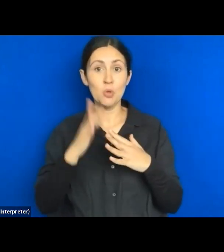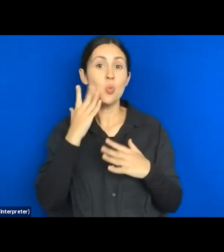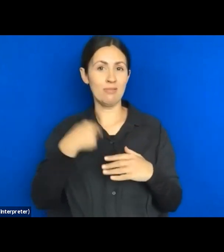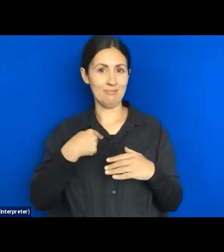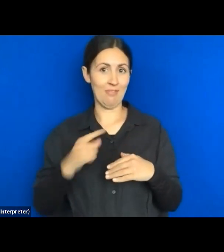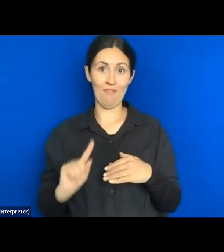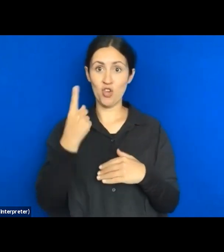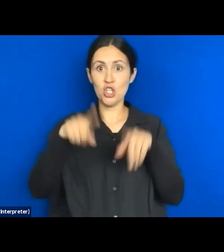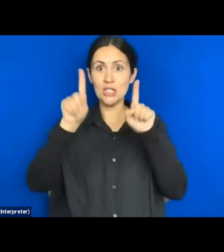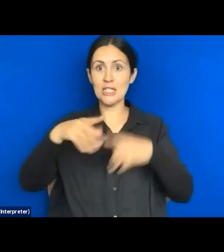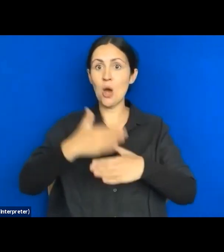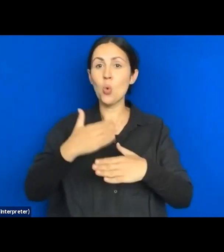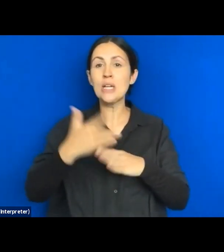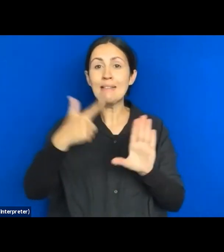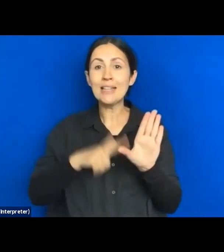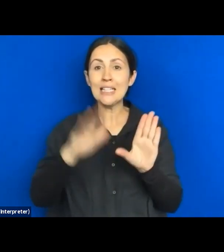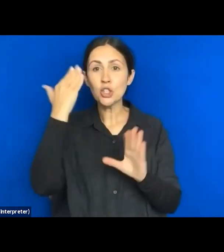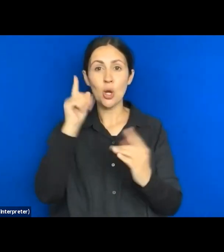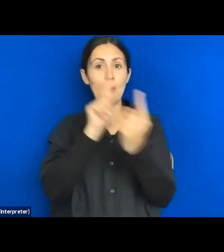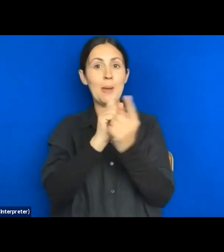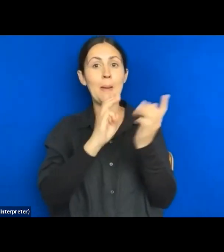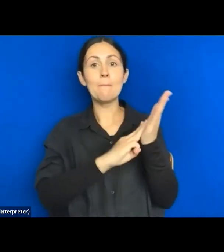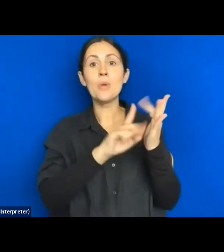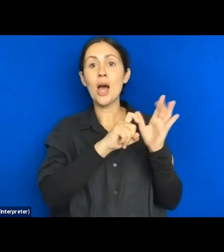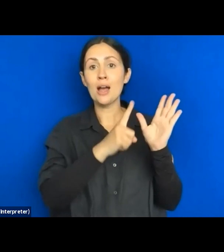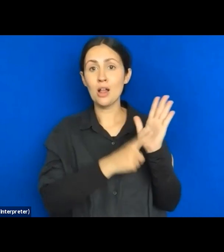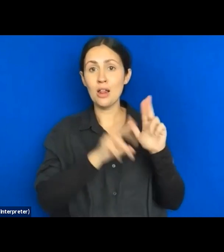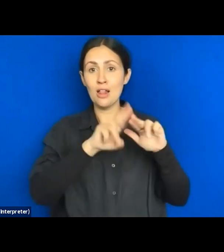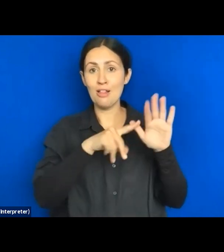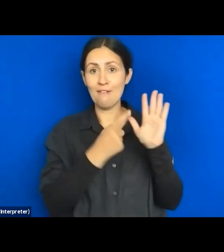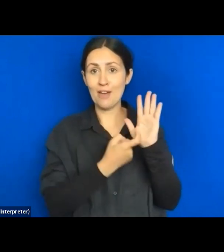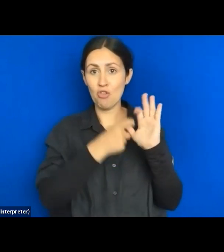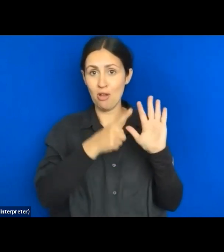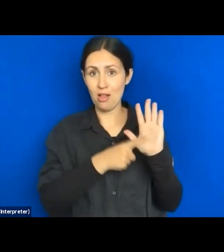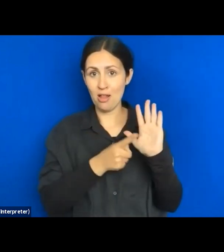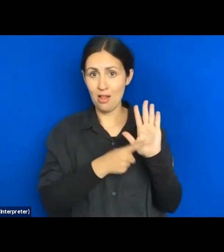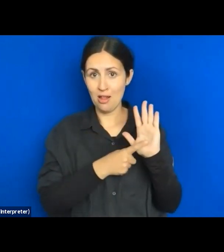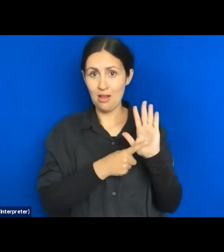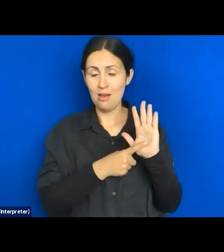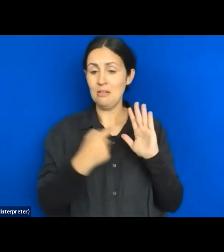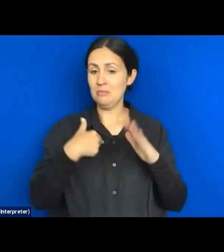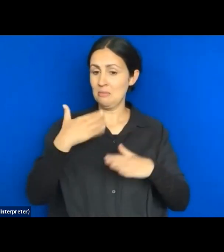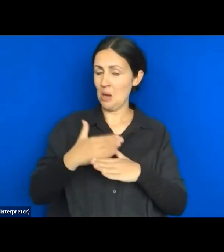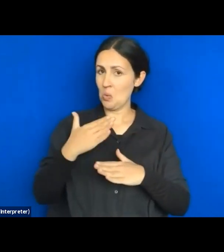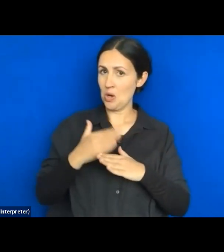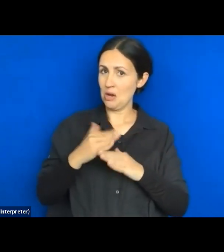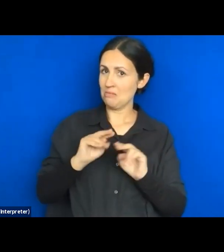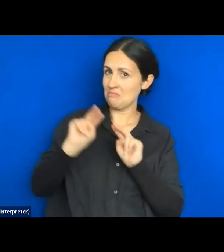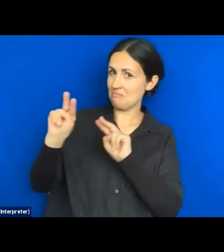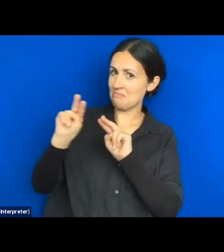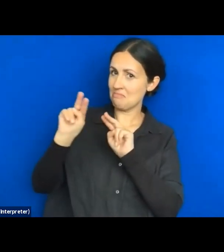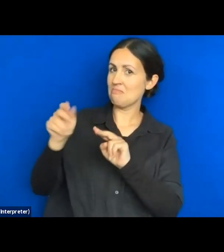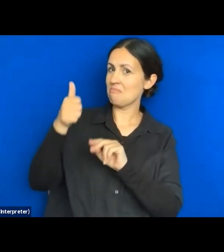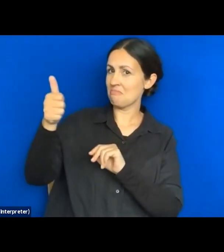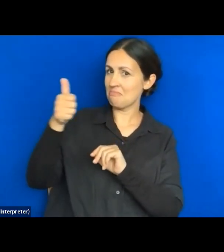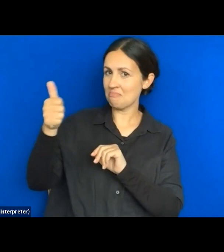started 7 years ago was Michael Farrell. And during those 7 years, I've watched with admiration his leadership of NDARC